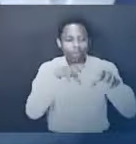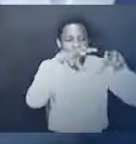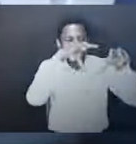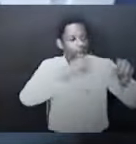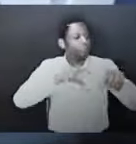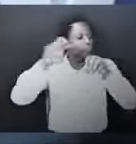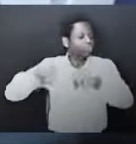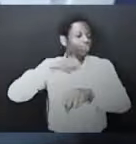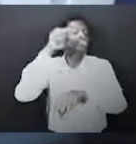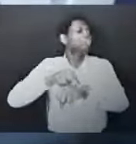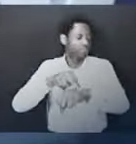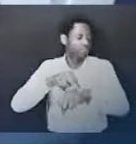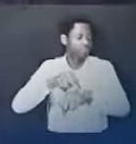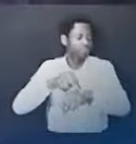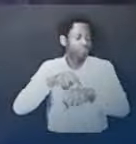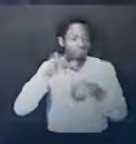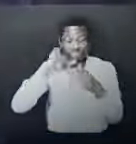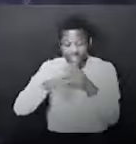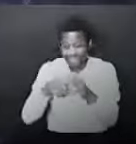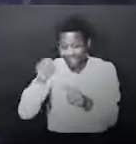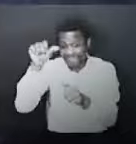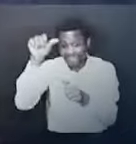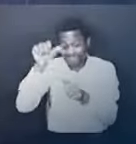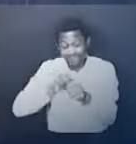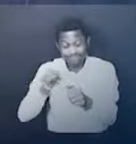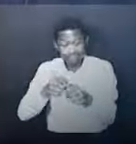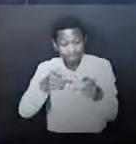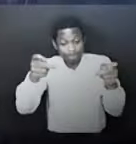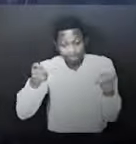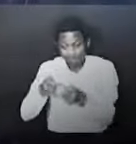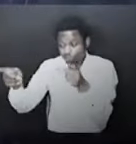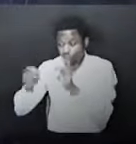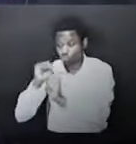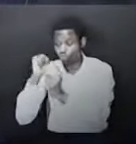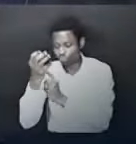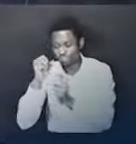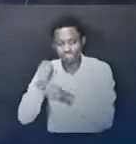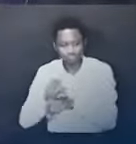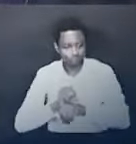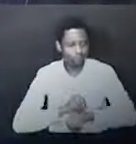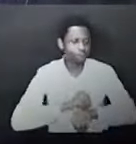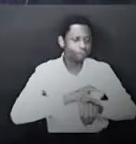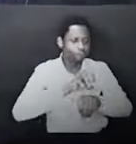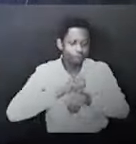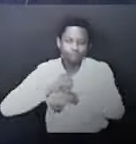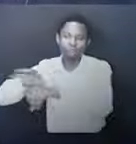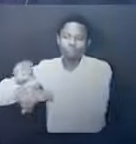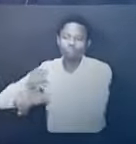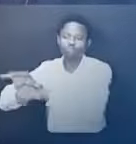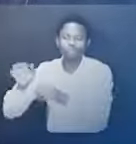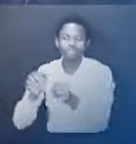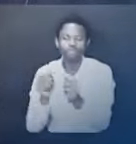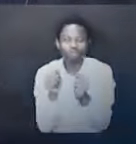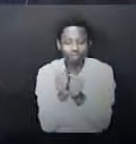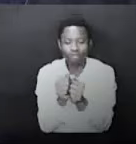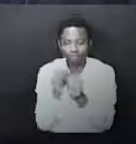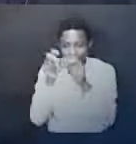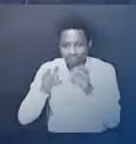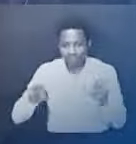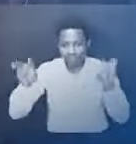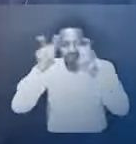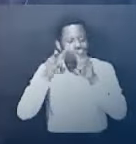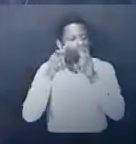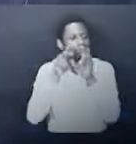That is influencing every sphere of society with values, principles, and lifestyle of the kingdom of